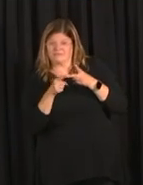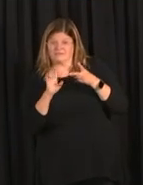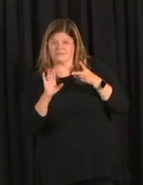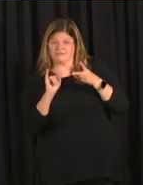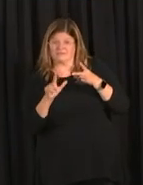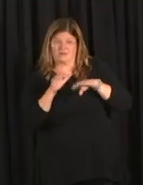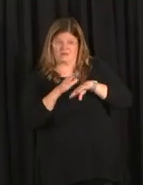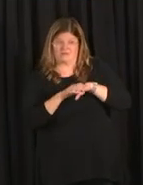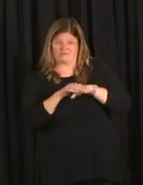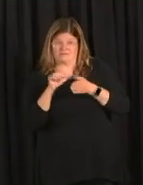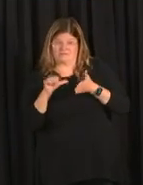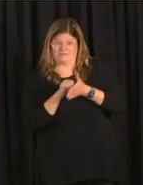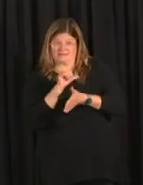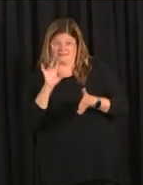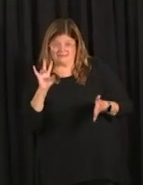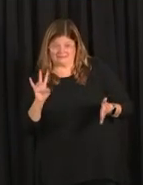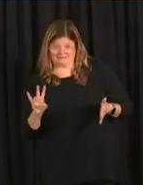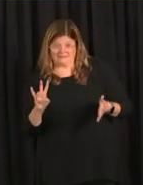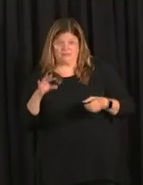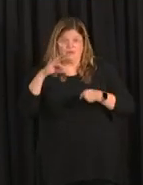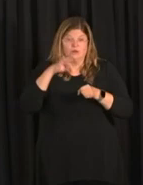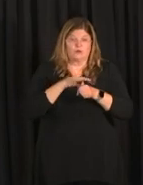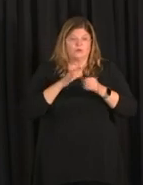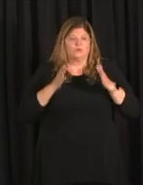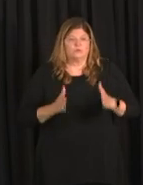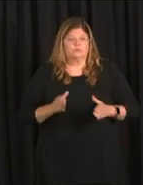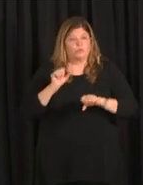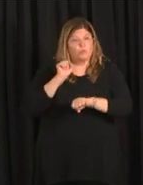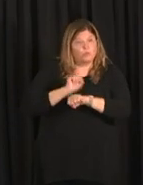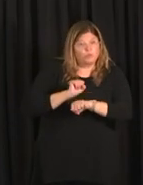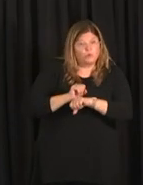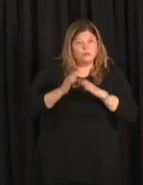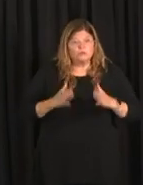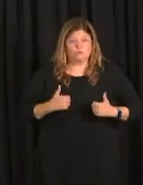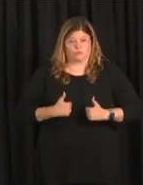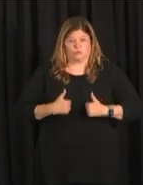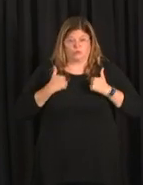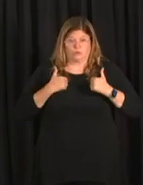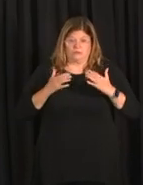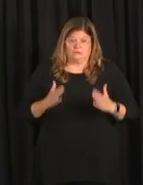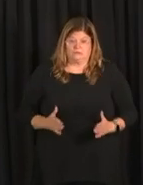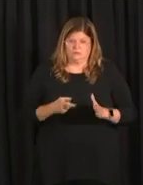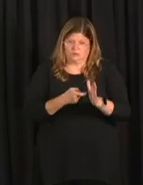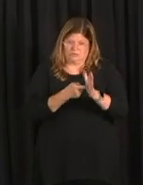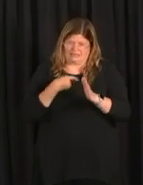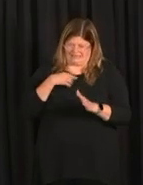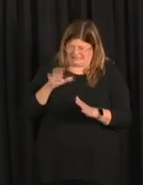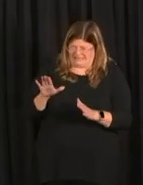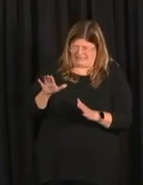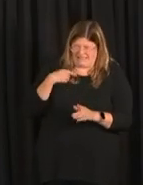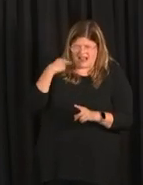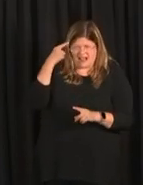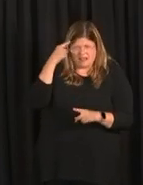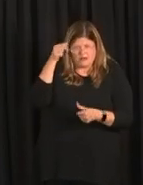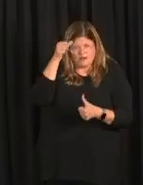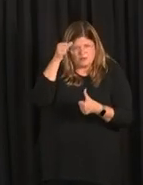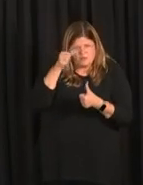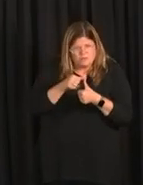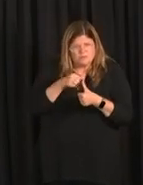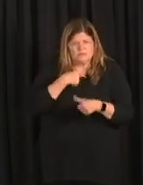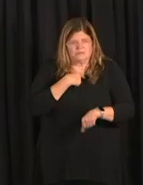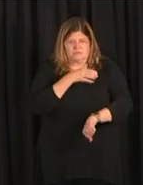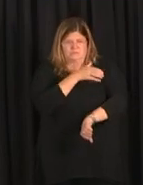is on page 7, the election worker residency requirement, my recollection is that bill enables